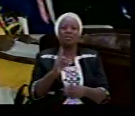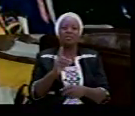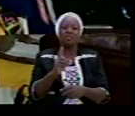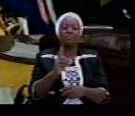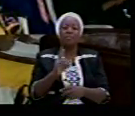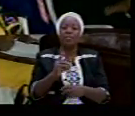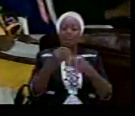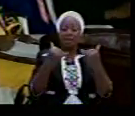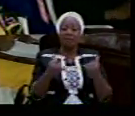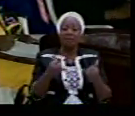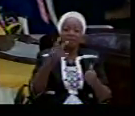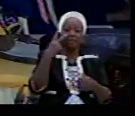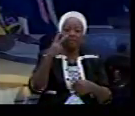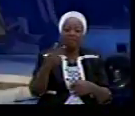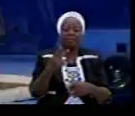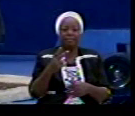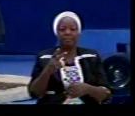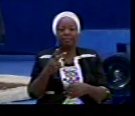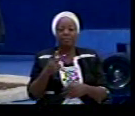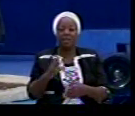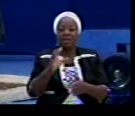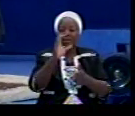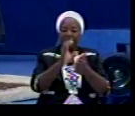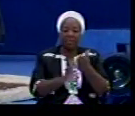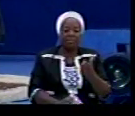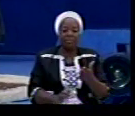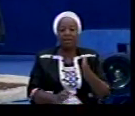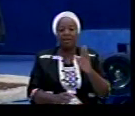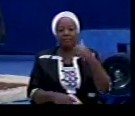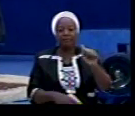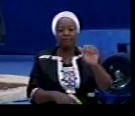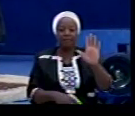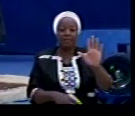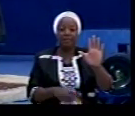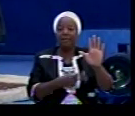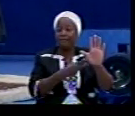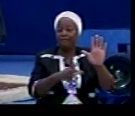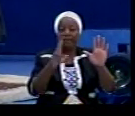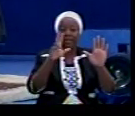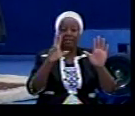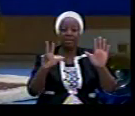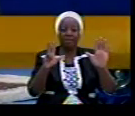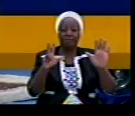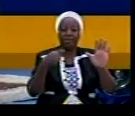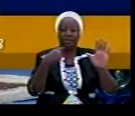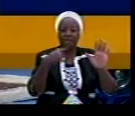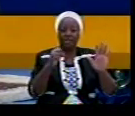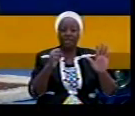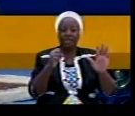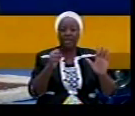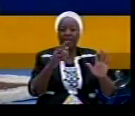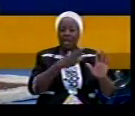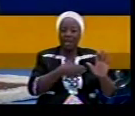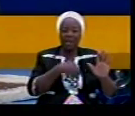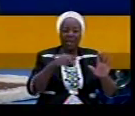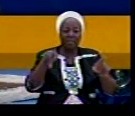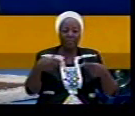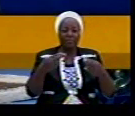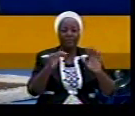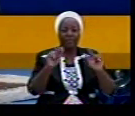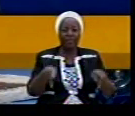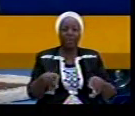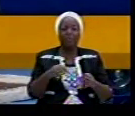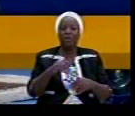at chapter 15, verse 3. It says, and being brought on